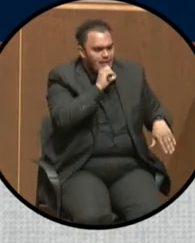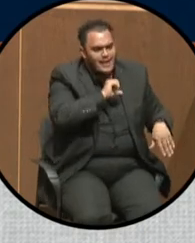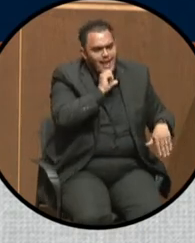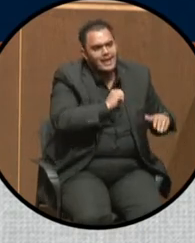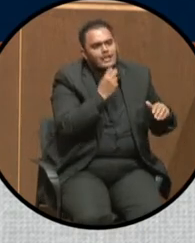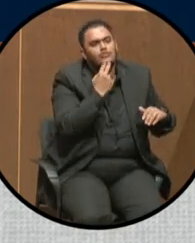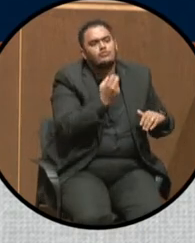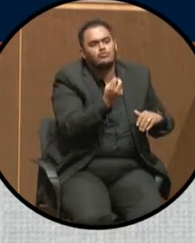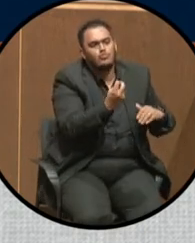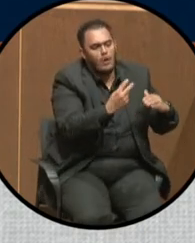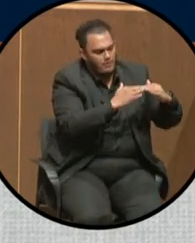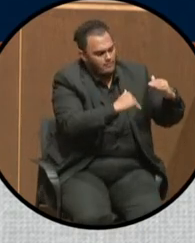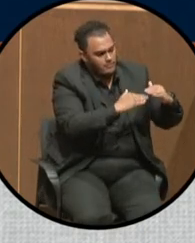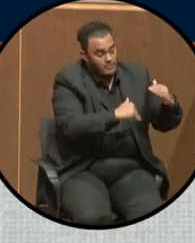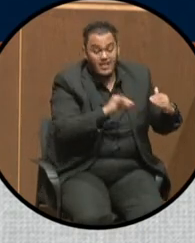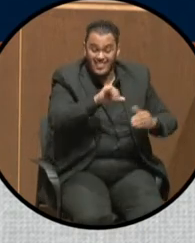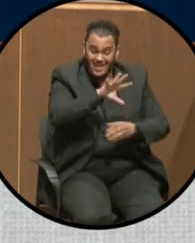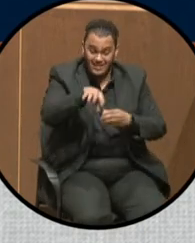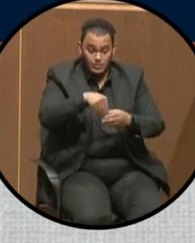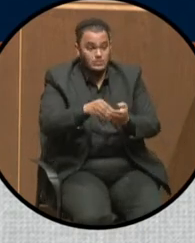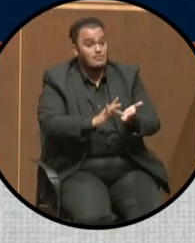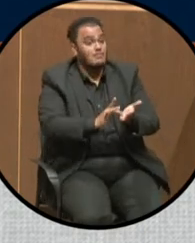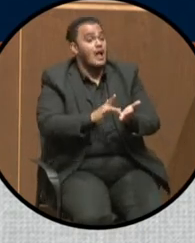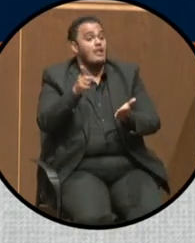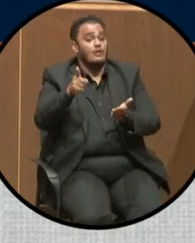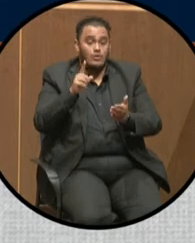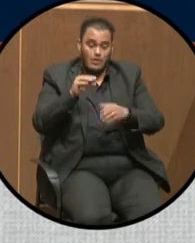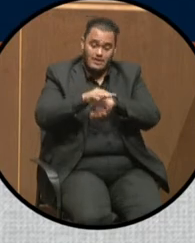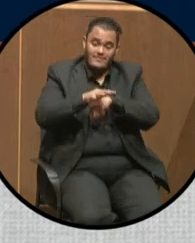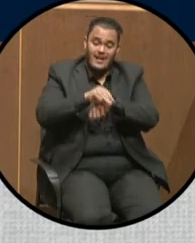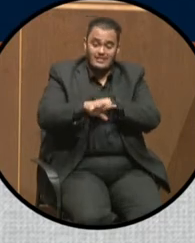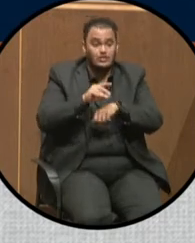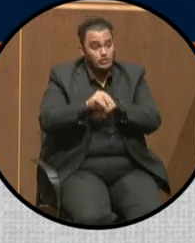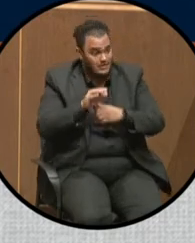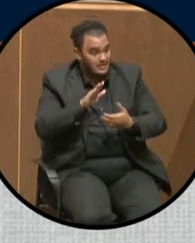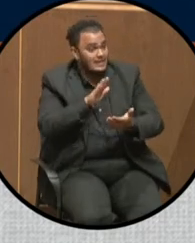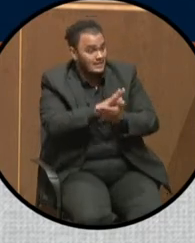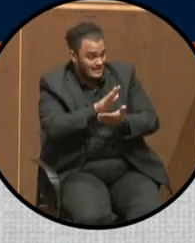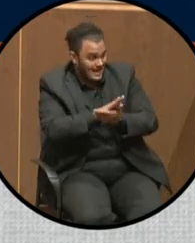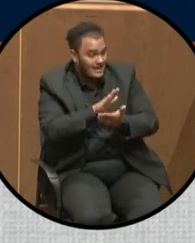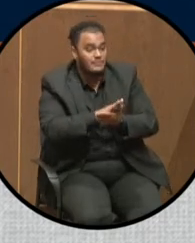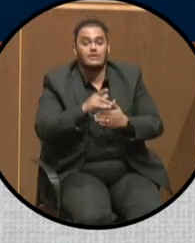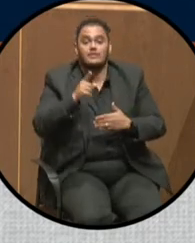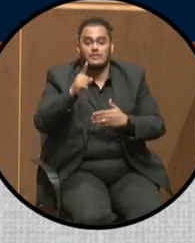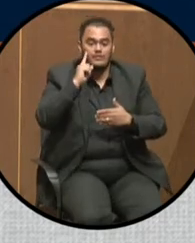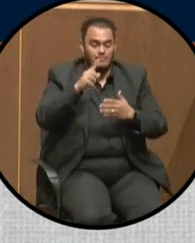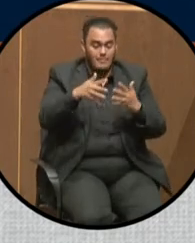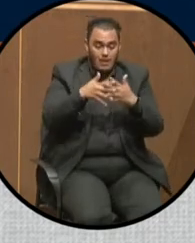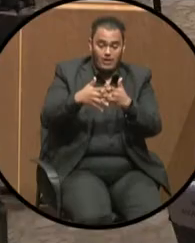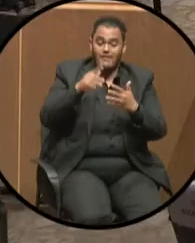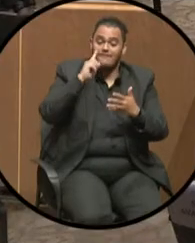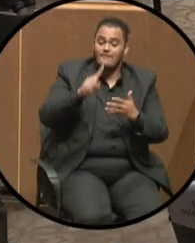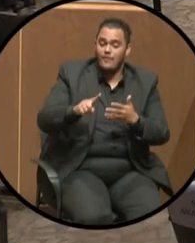This includes our medical advisory committee, our state surgeon general, the American Academy of Pediatrics, and the CDC. Thank you.